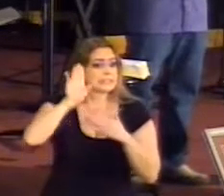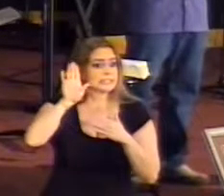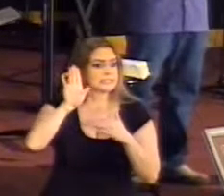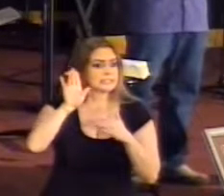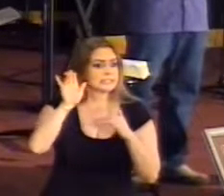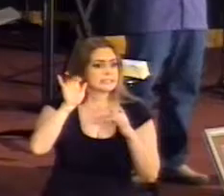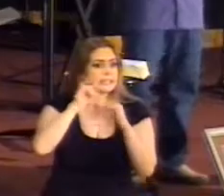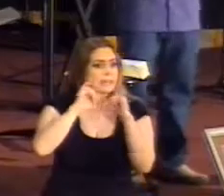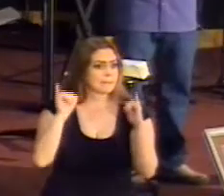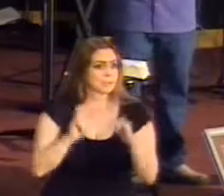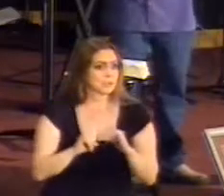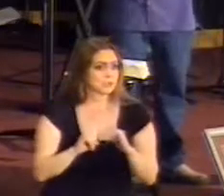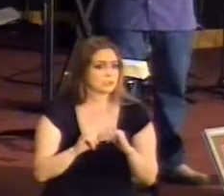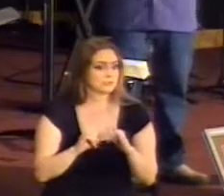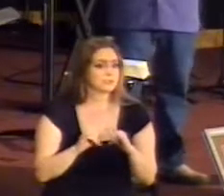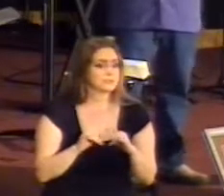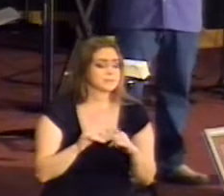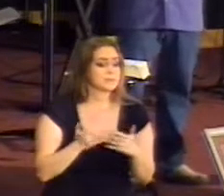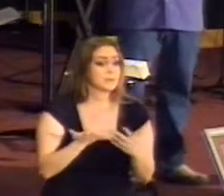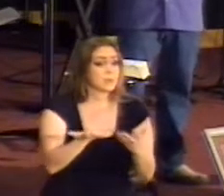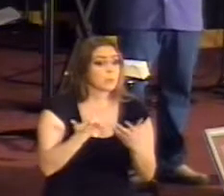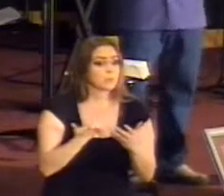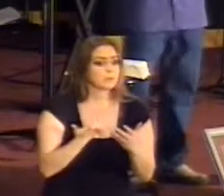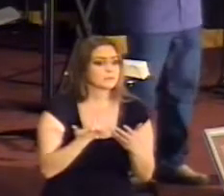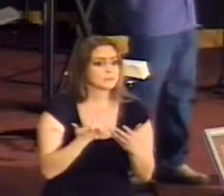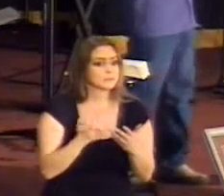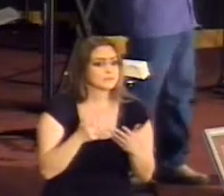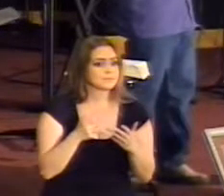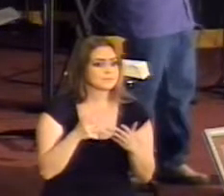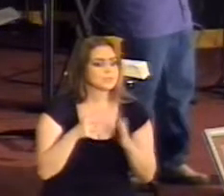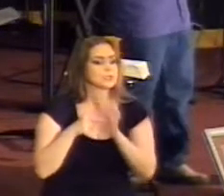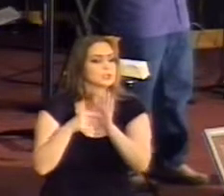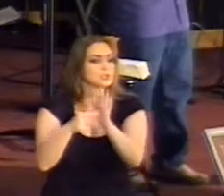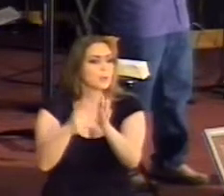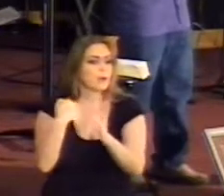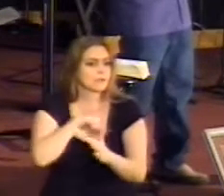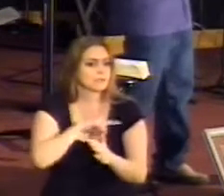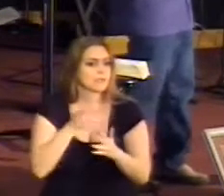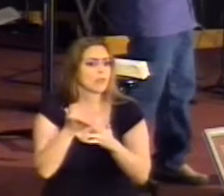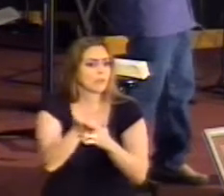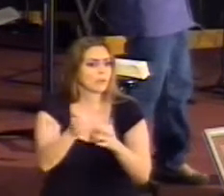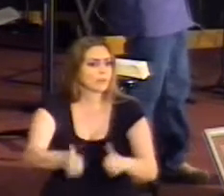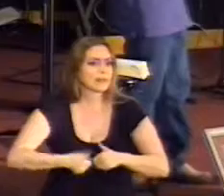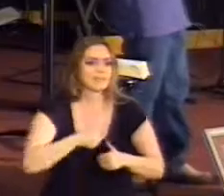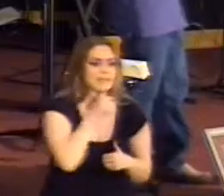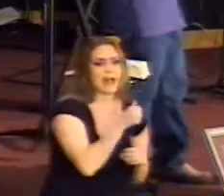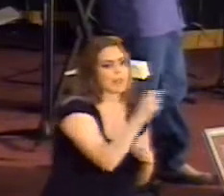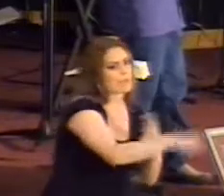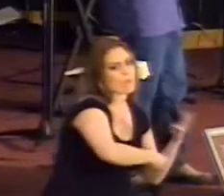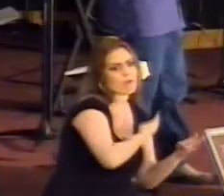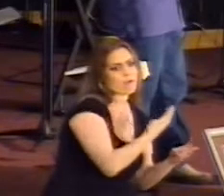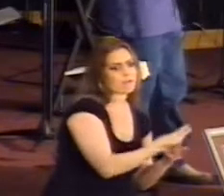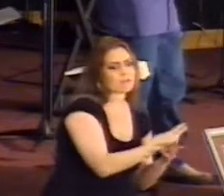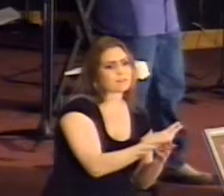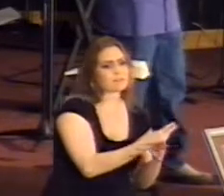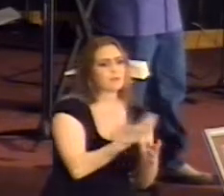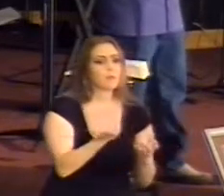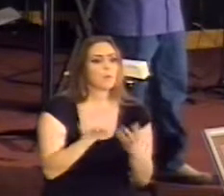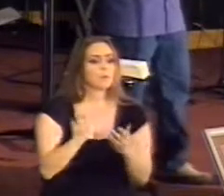us that way. He wants to show us through life. He doesn't want the world to show us through. He doesn't use our own thinking. He